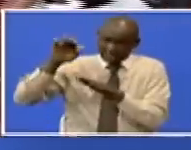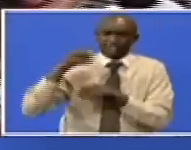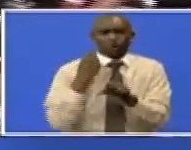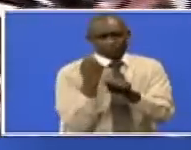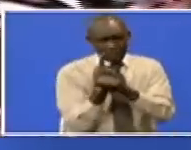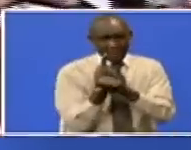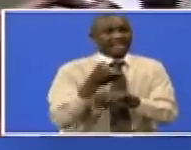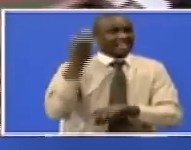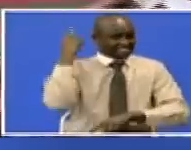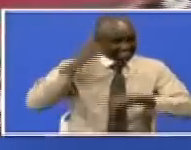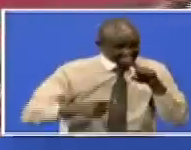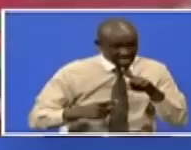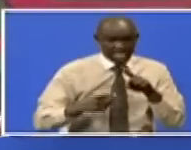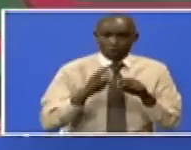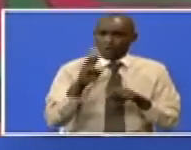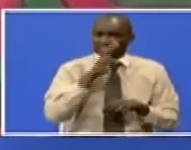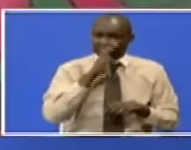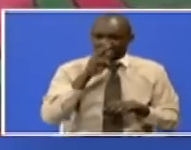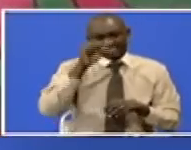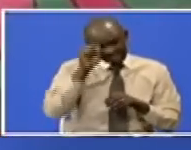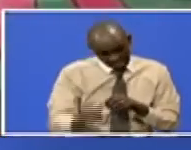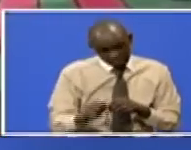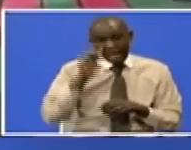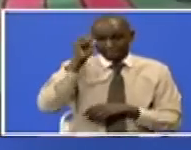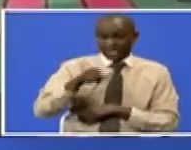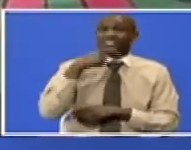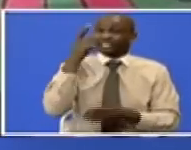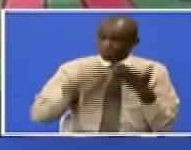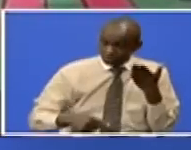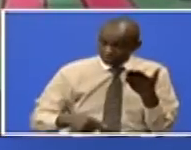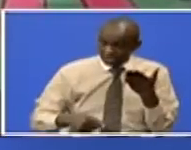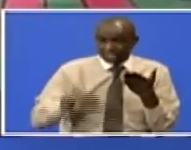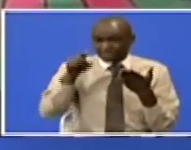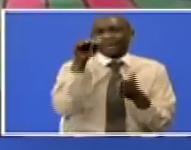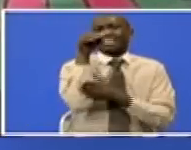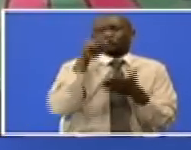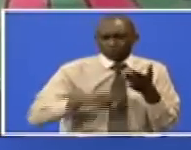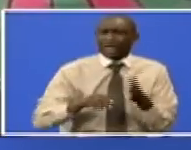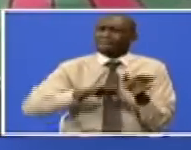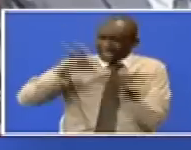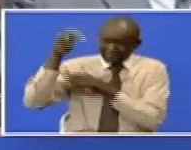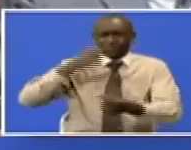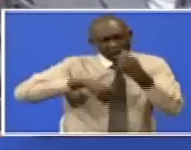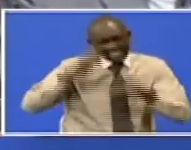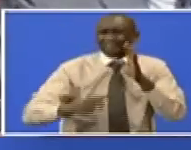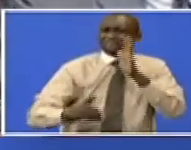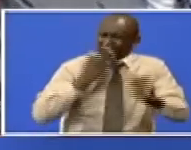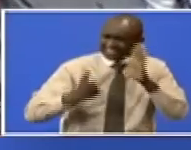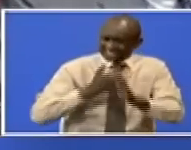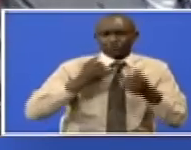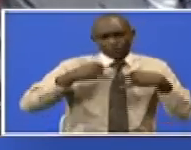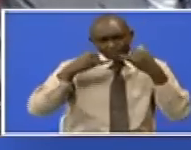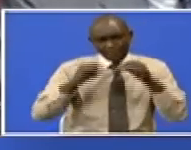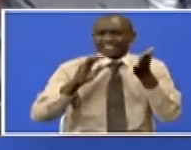November last year by Wajir South Member of Parliament Abdullahi Mohammed, requesting Parliament to act fast and implement